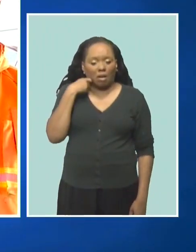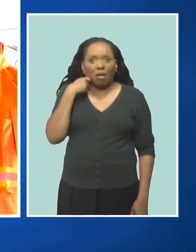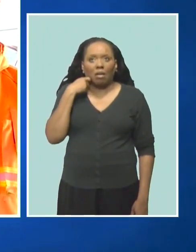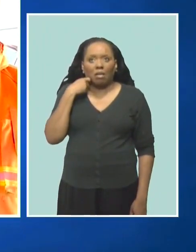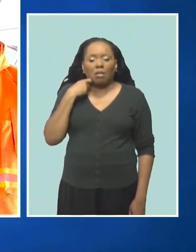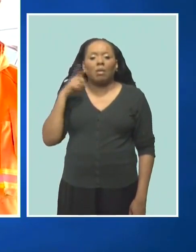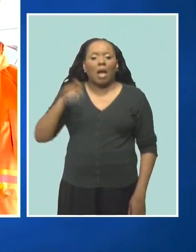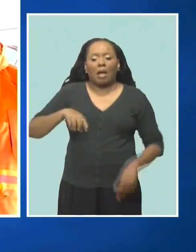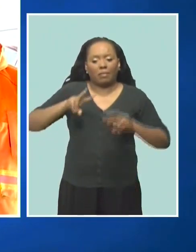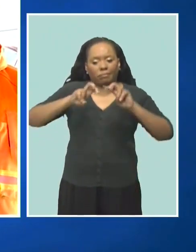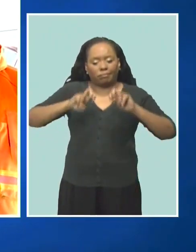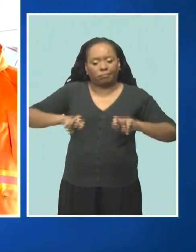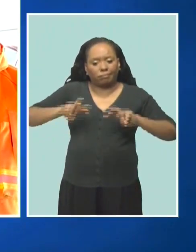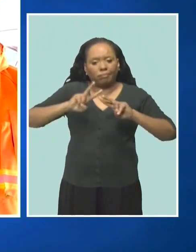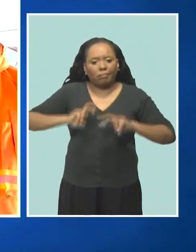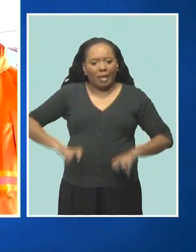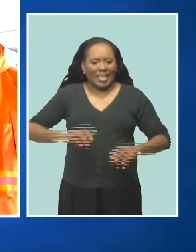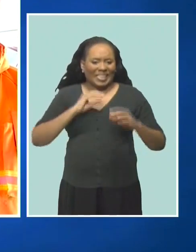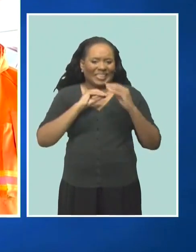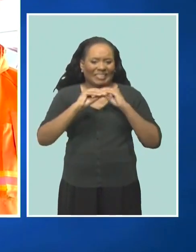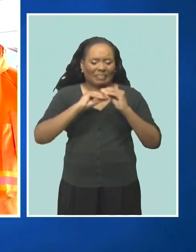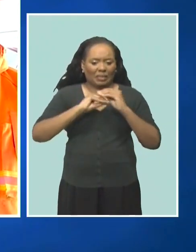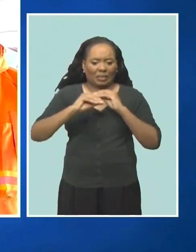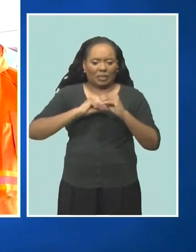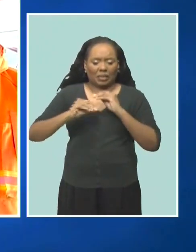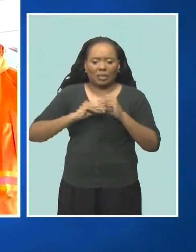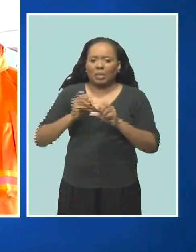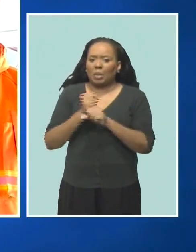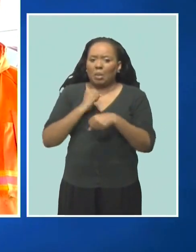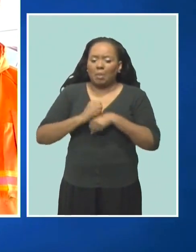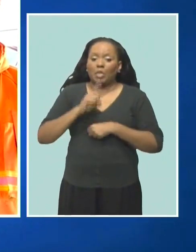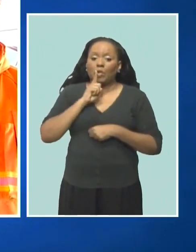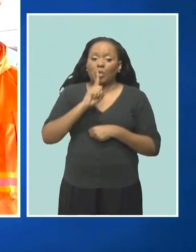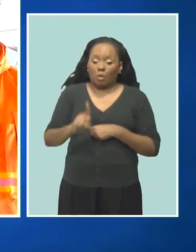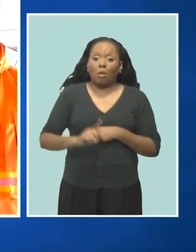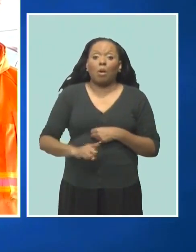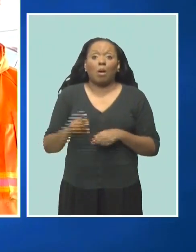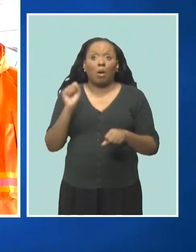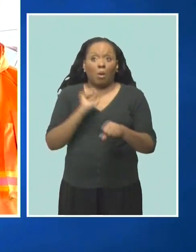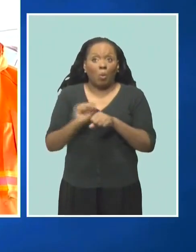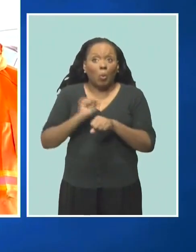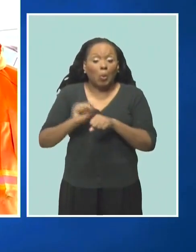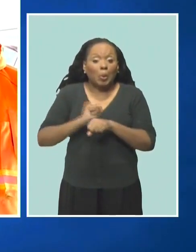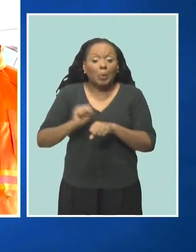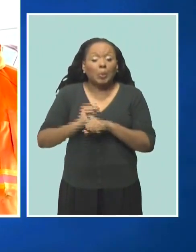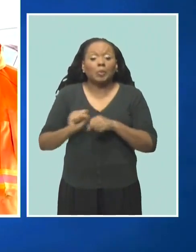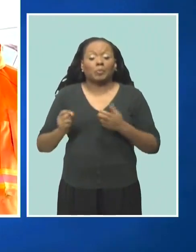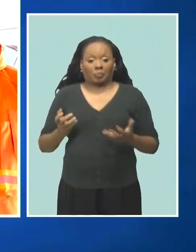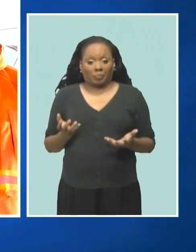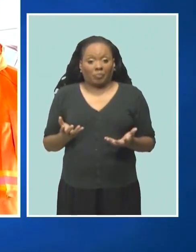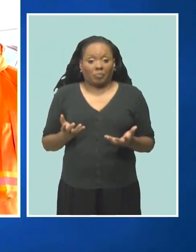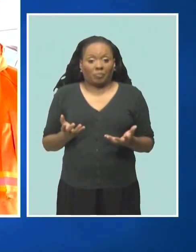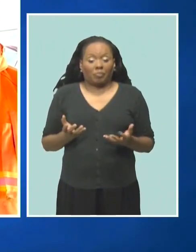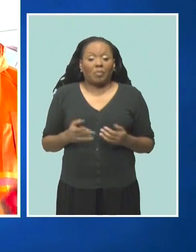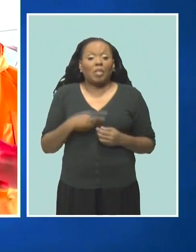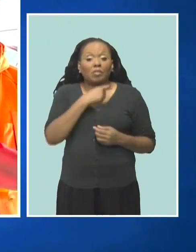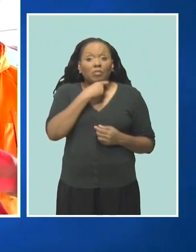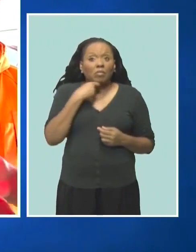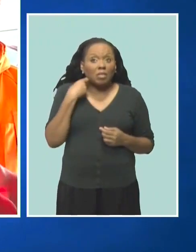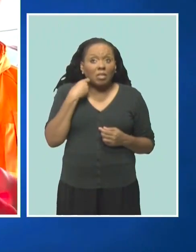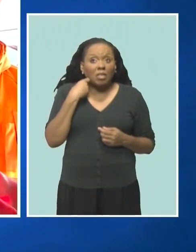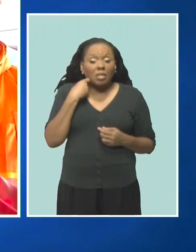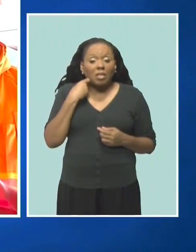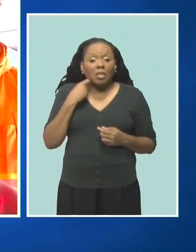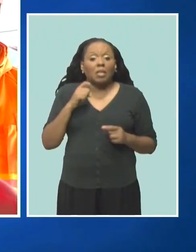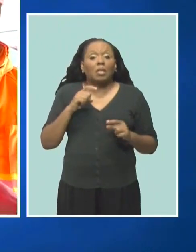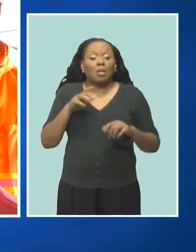have to do an investigation and see if these hydrants are on an abandoned main, because although they are dry, they are in Reed